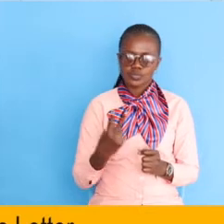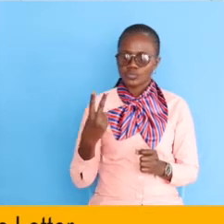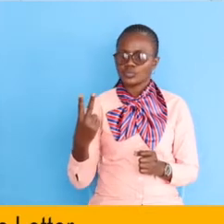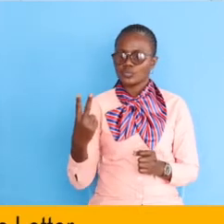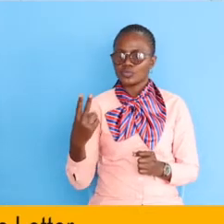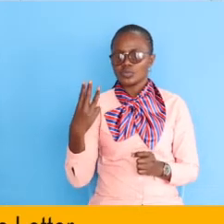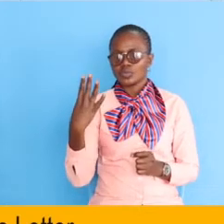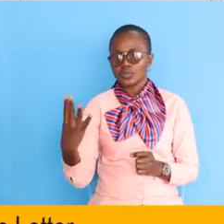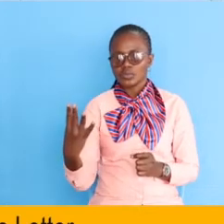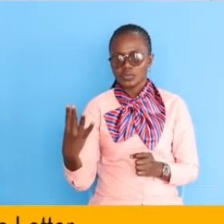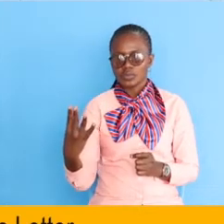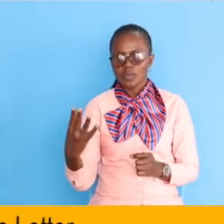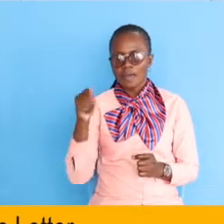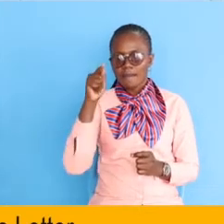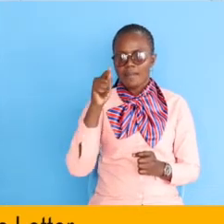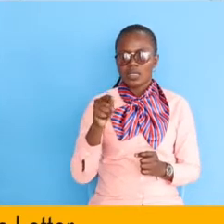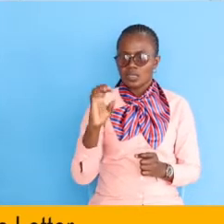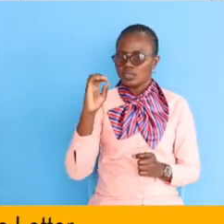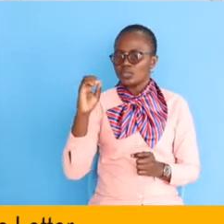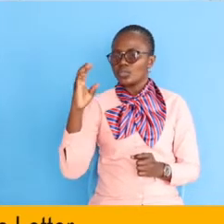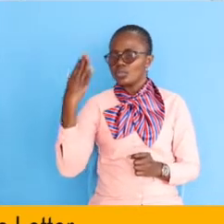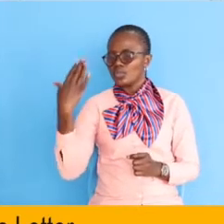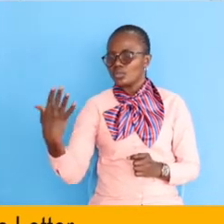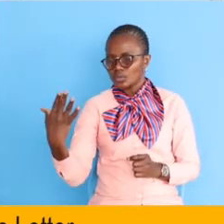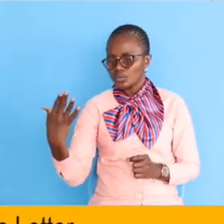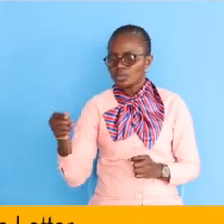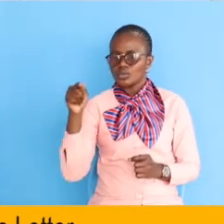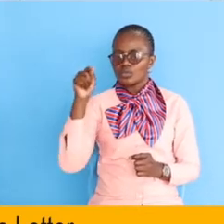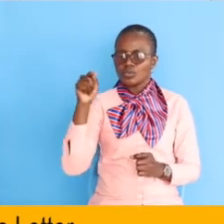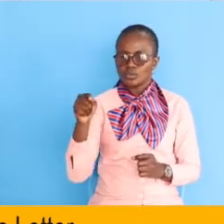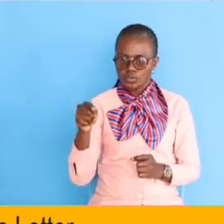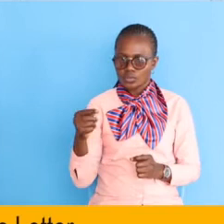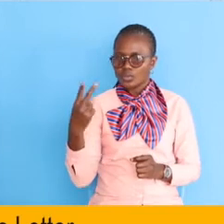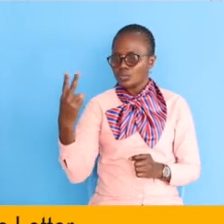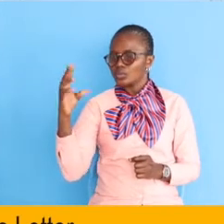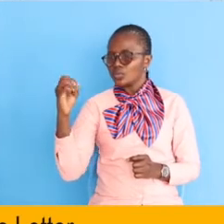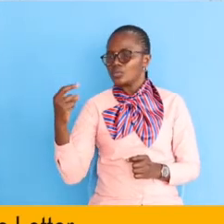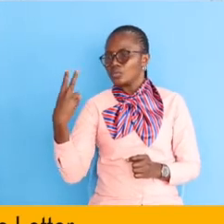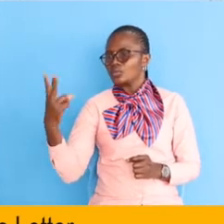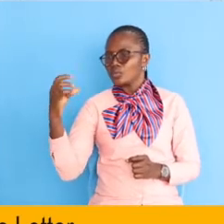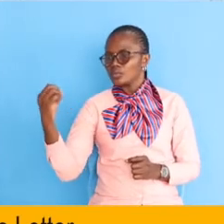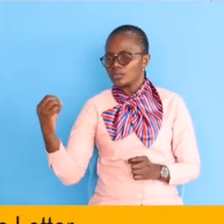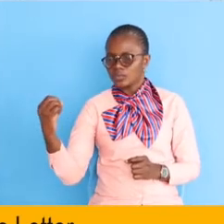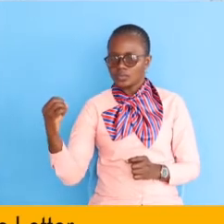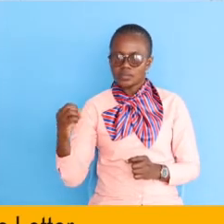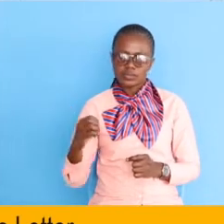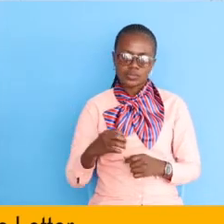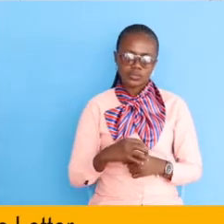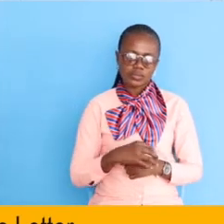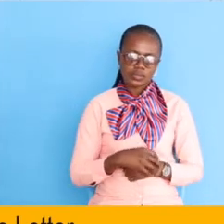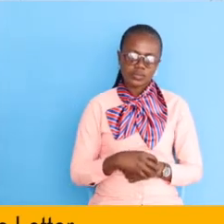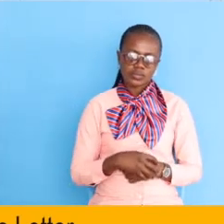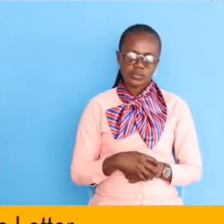5th, and it is 2020. And or similarly, this one could be